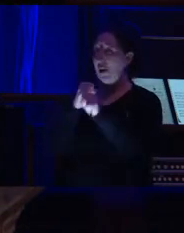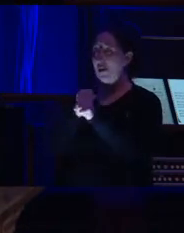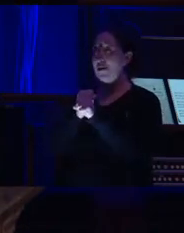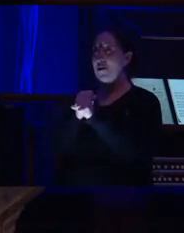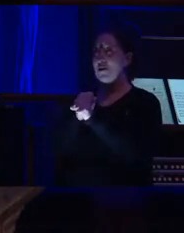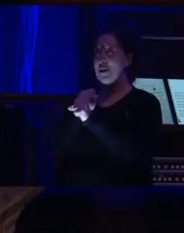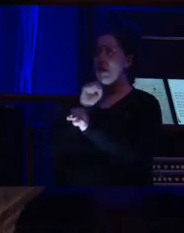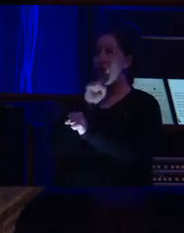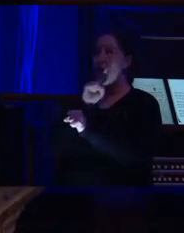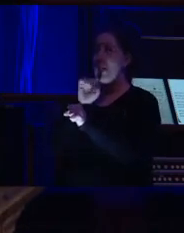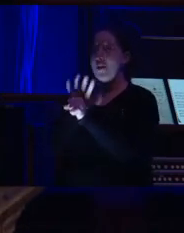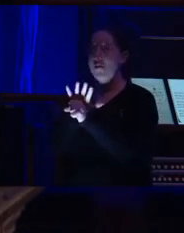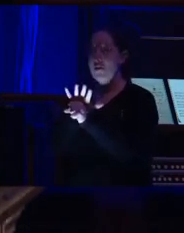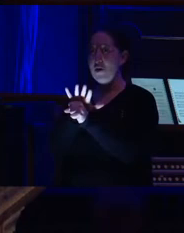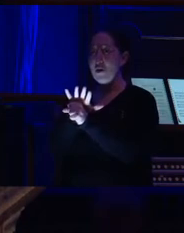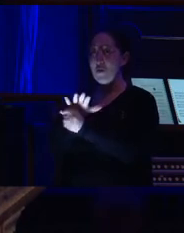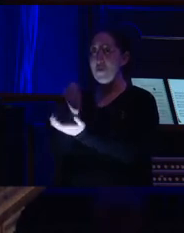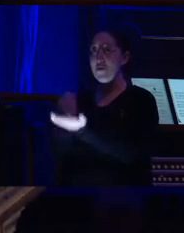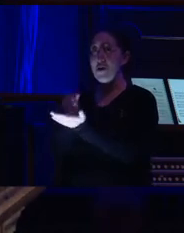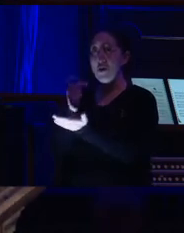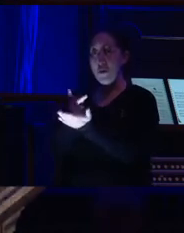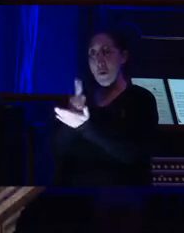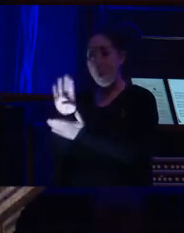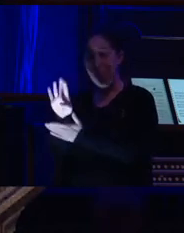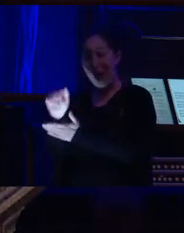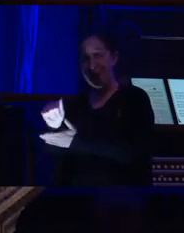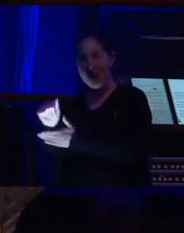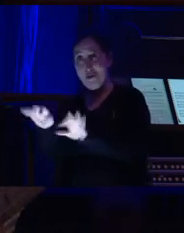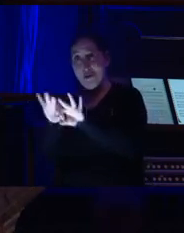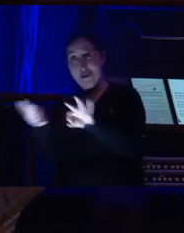conferred your bachelor's degree.